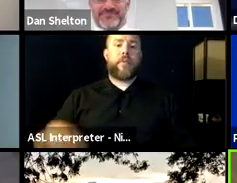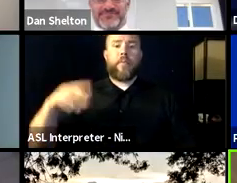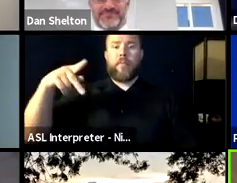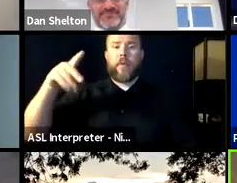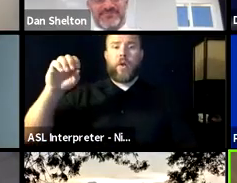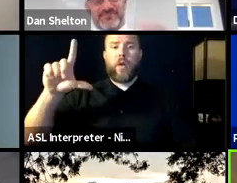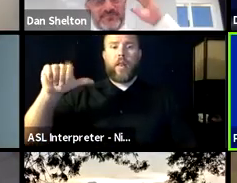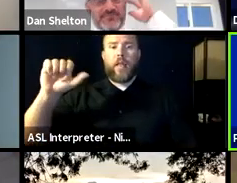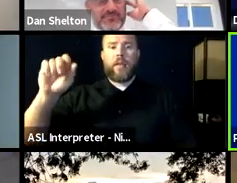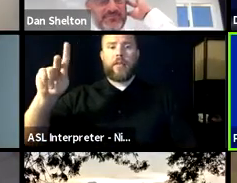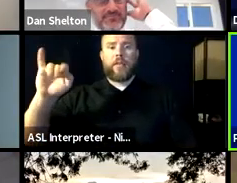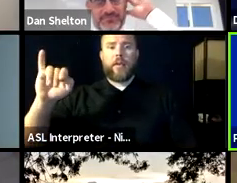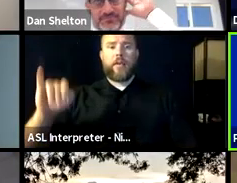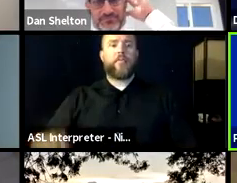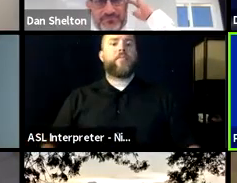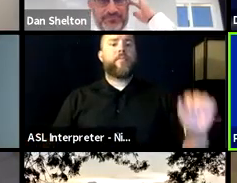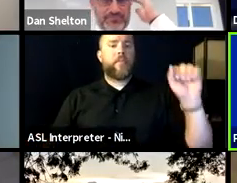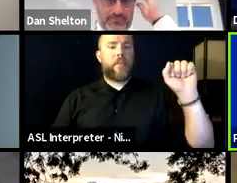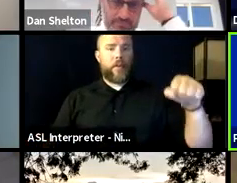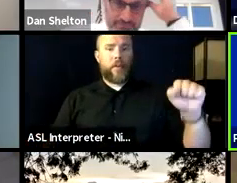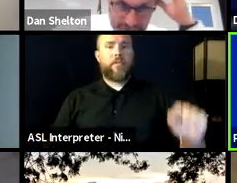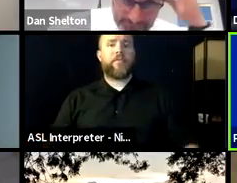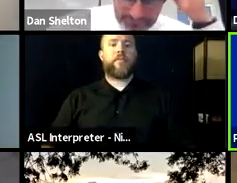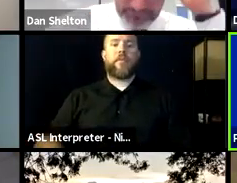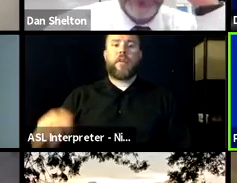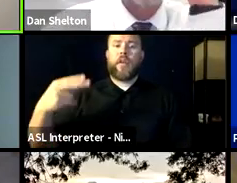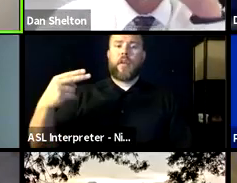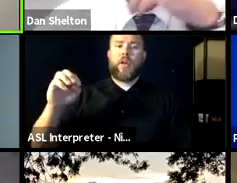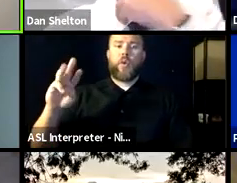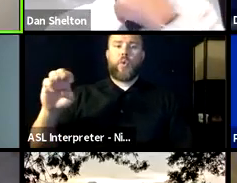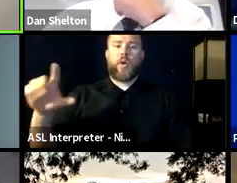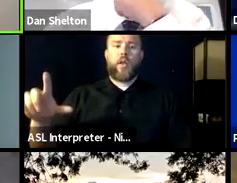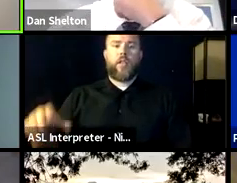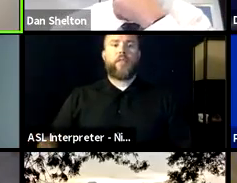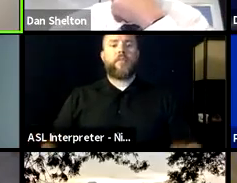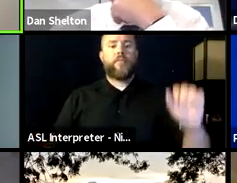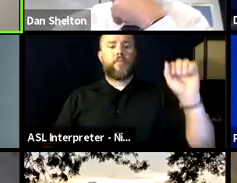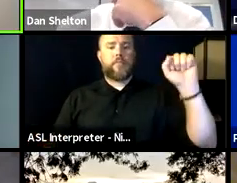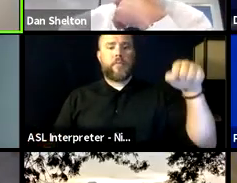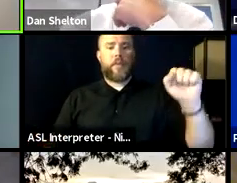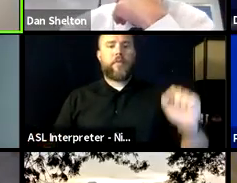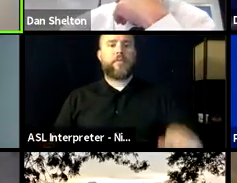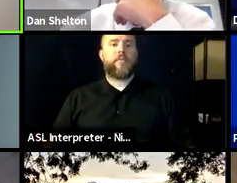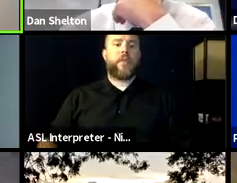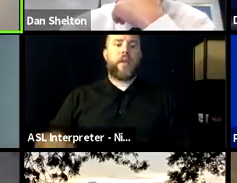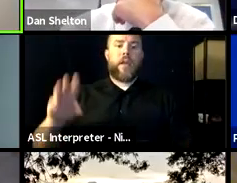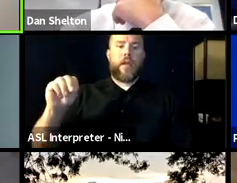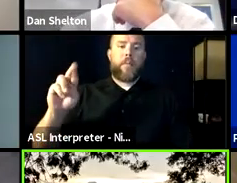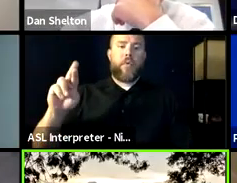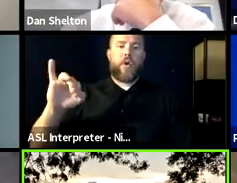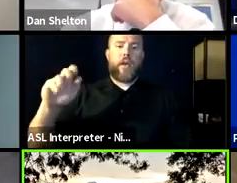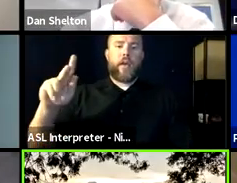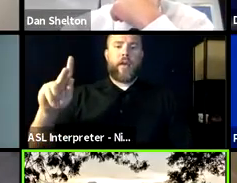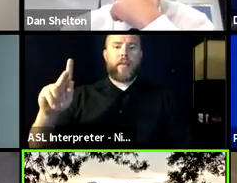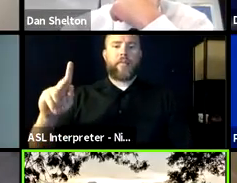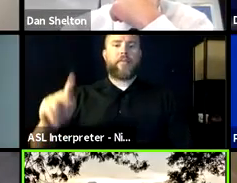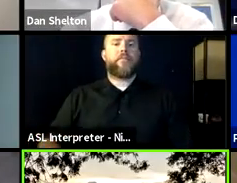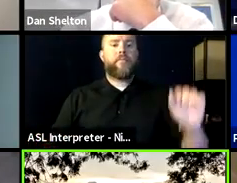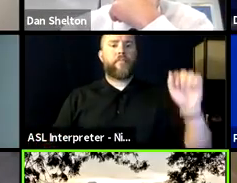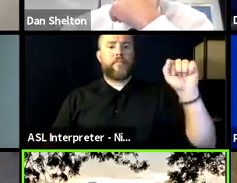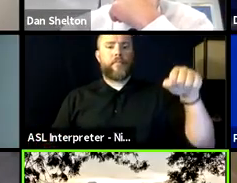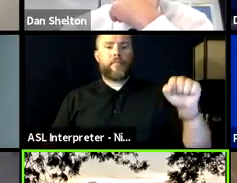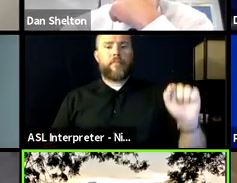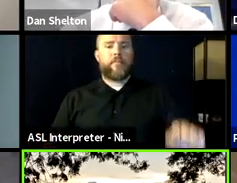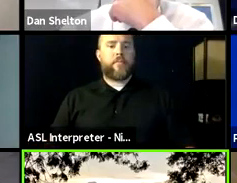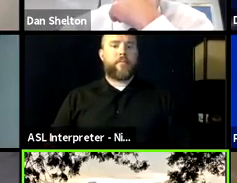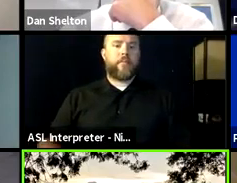Pulaski? Fred Pulaski, yes. Mr. Howell? Warren Howell, yes. Mrs. Moriak? Monica Moriak, yes.